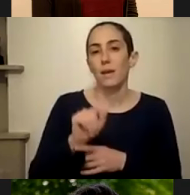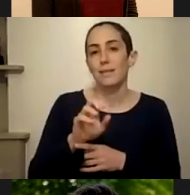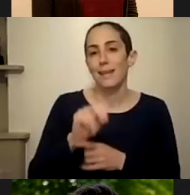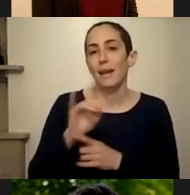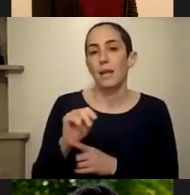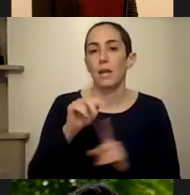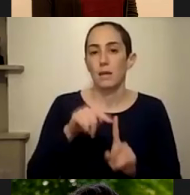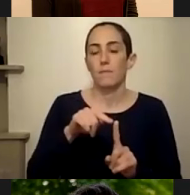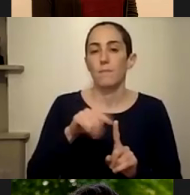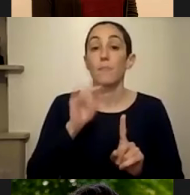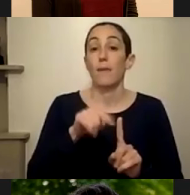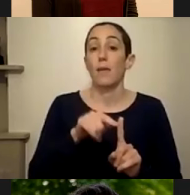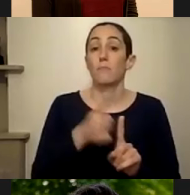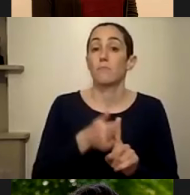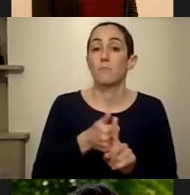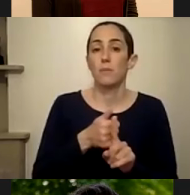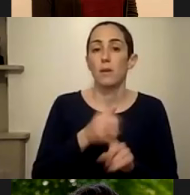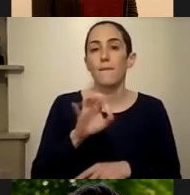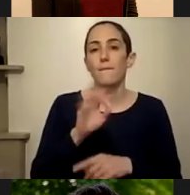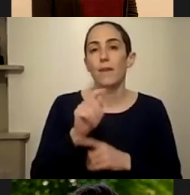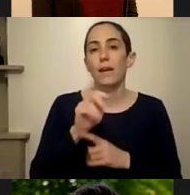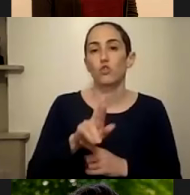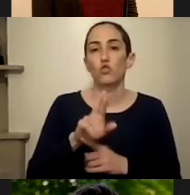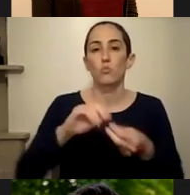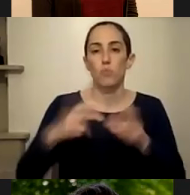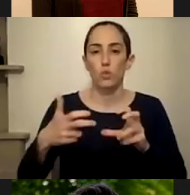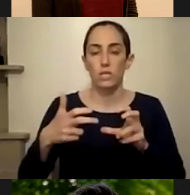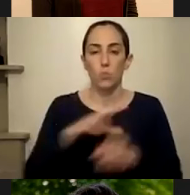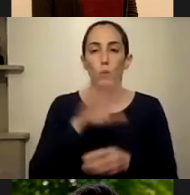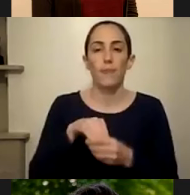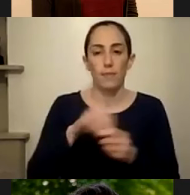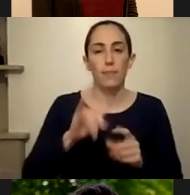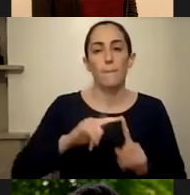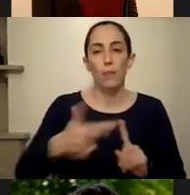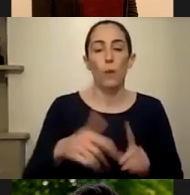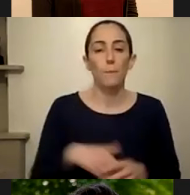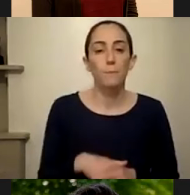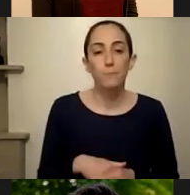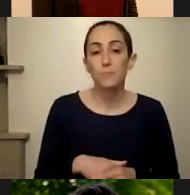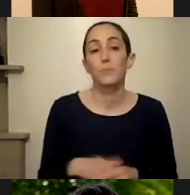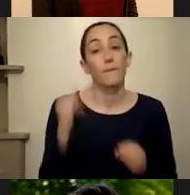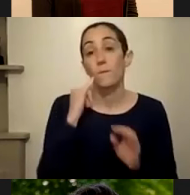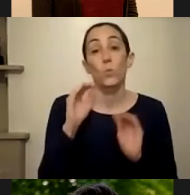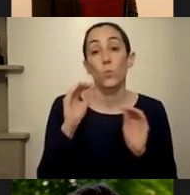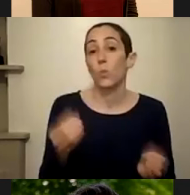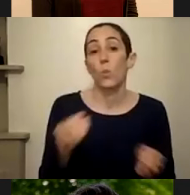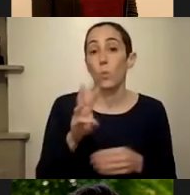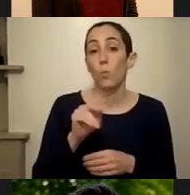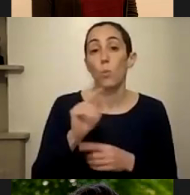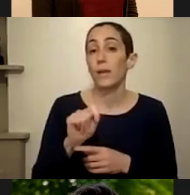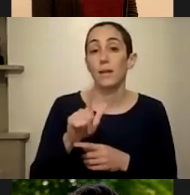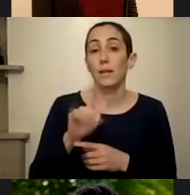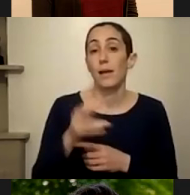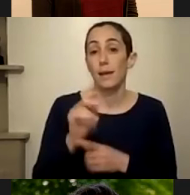is effector protein of the Wnt signaling pathway. In the absence of the Wnt ligand, so